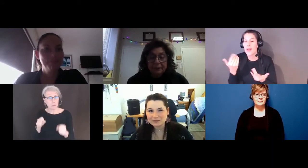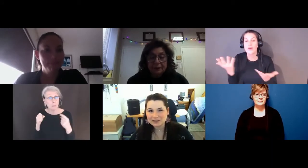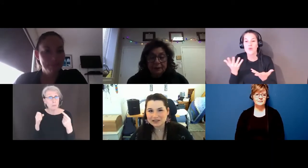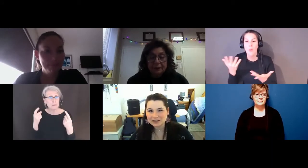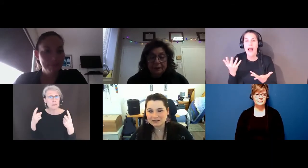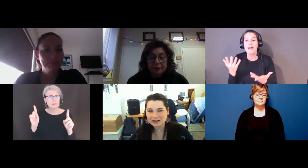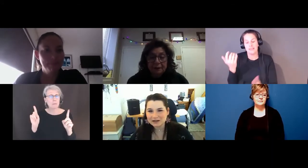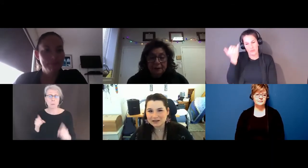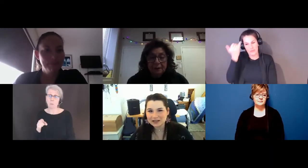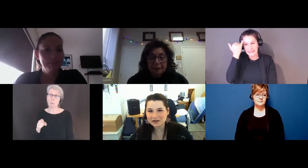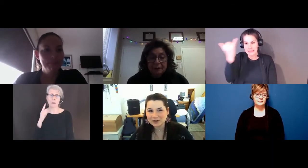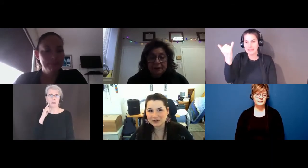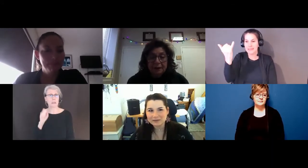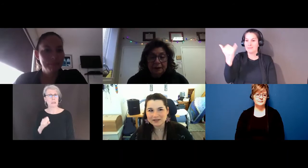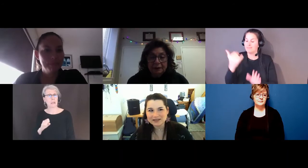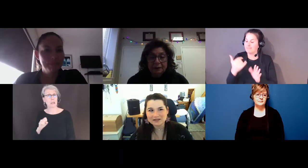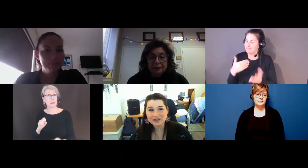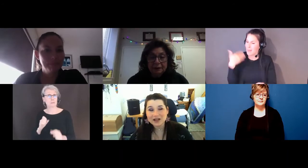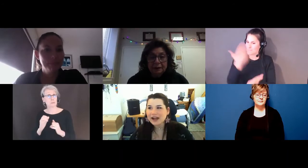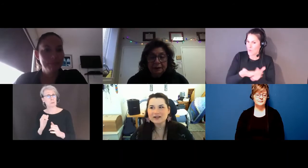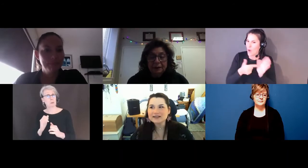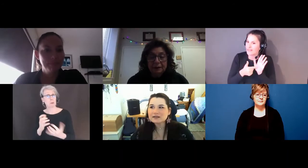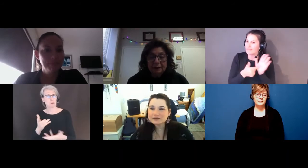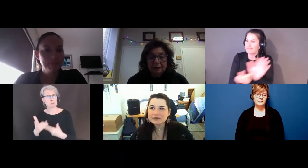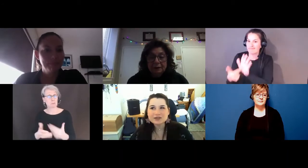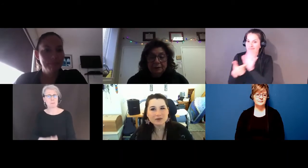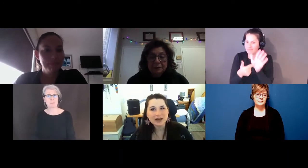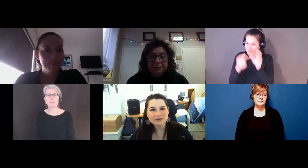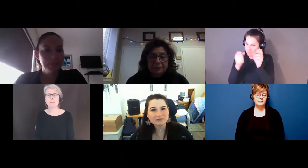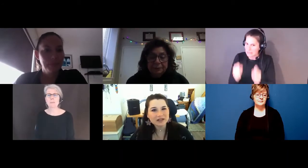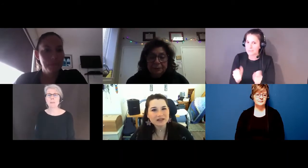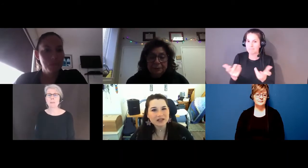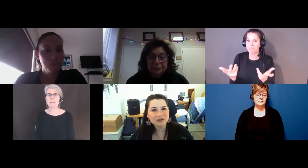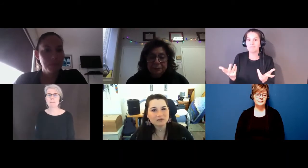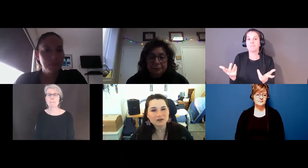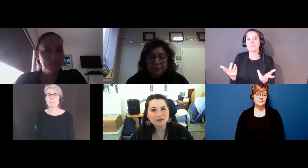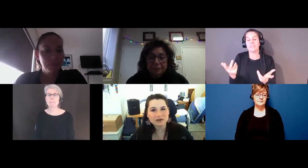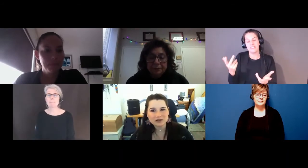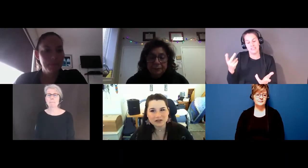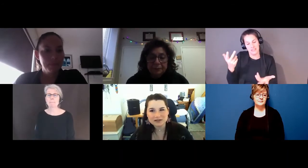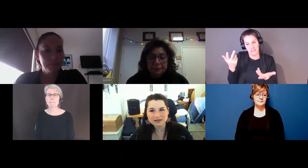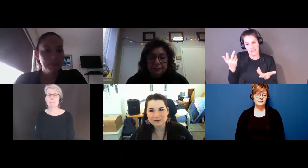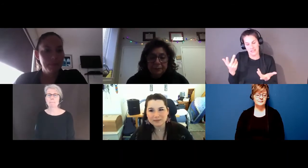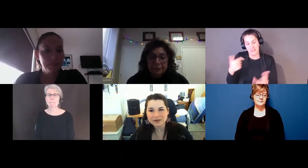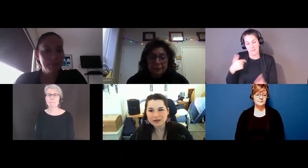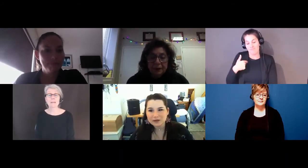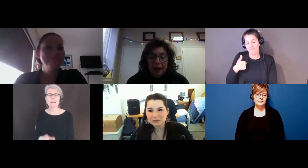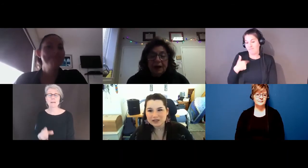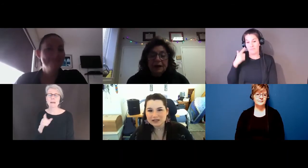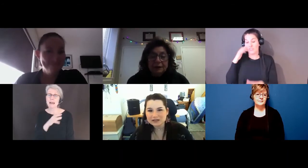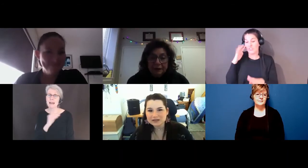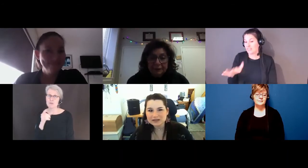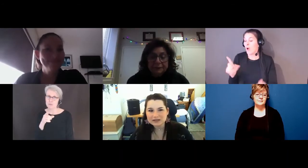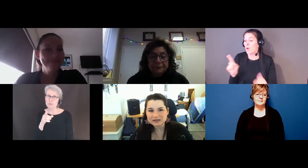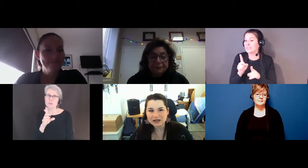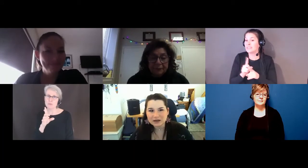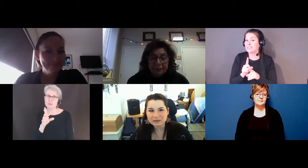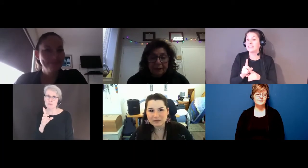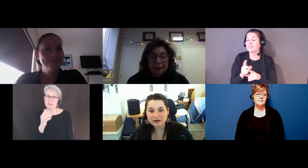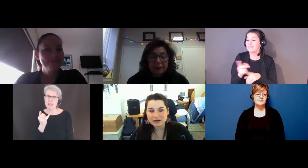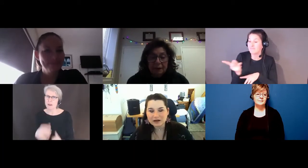might be able to get going on that yeah, myself. I also love too. I have to admit that you've included adults now, yeah.